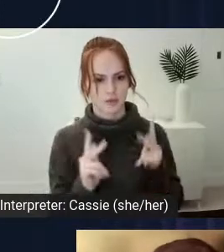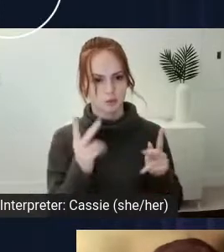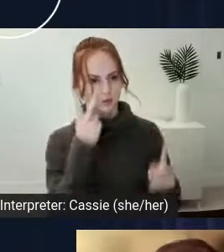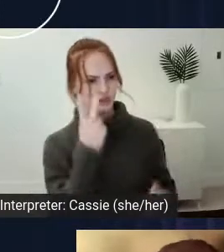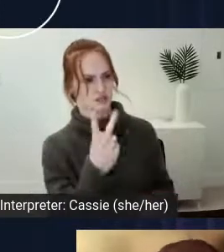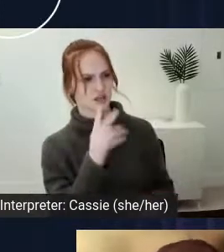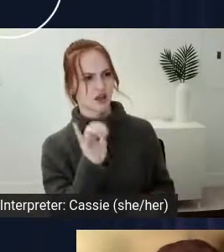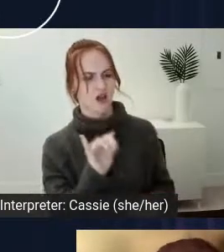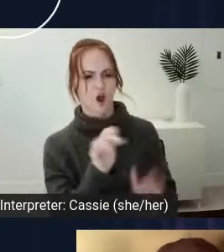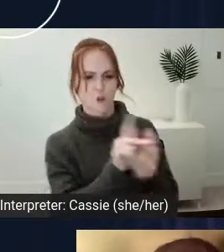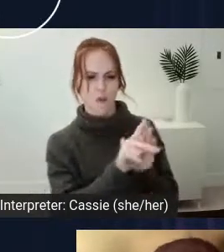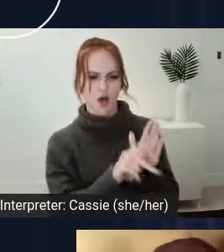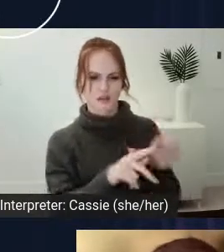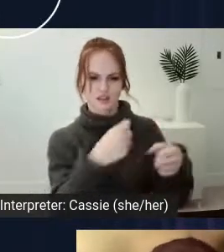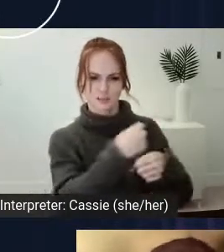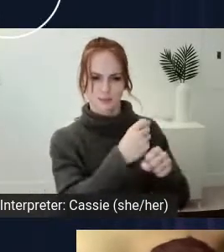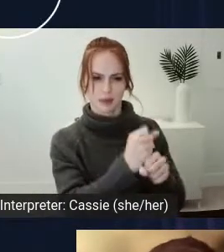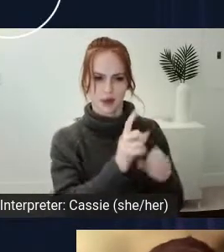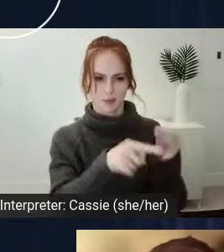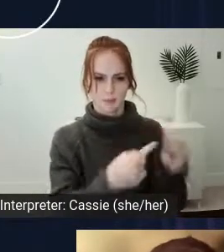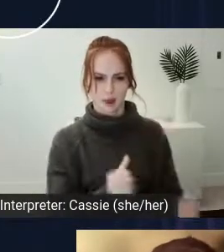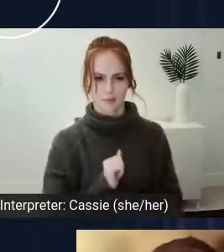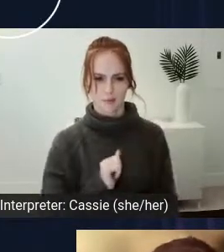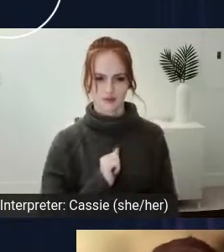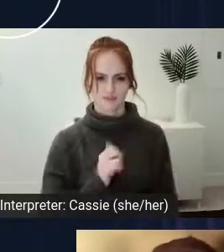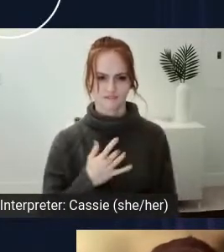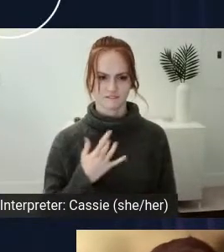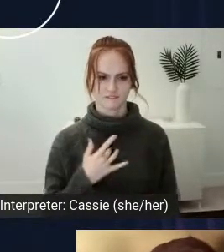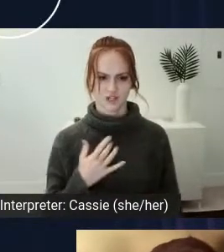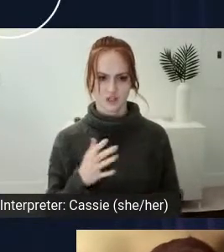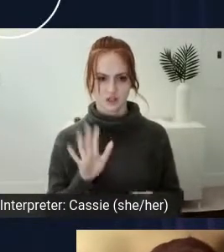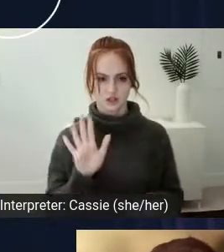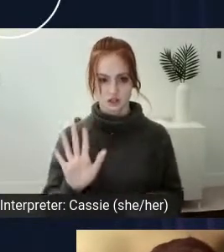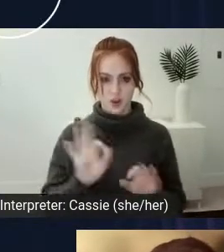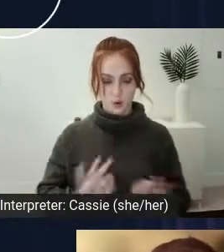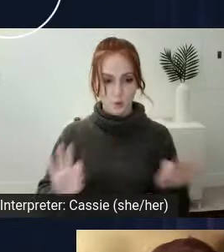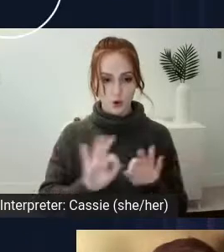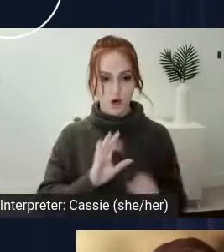worth. And that, of course, is affecting their mental health.